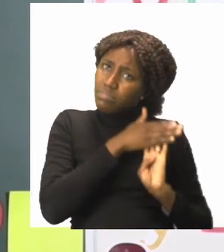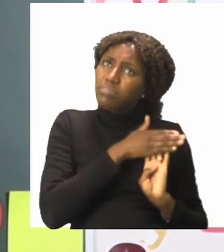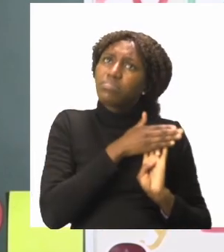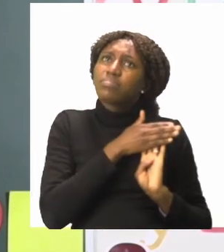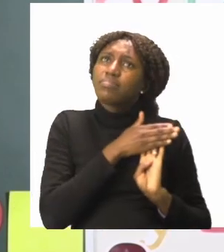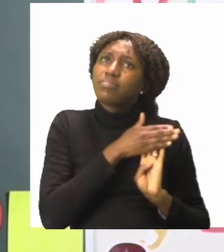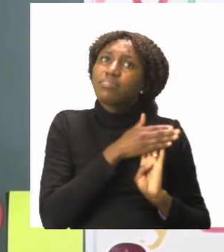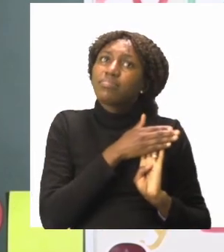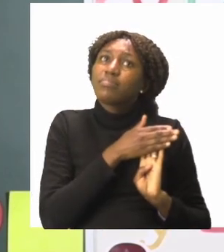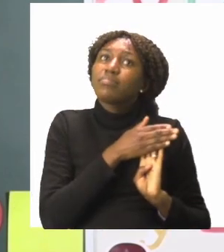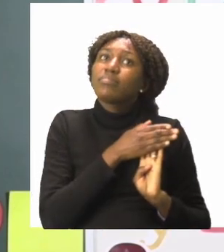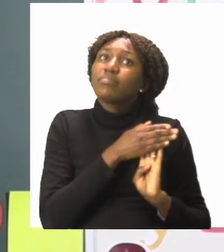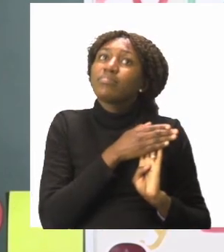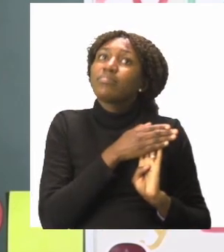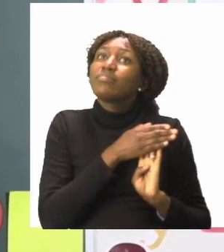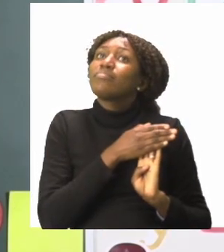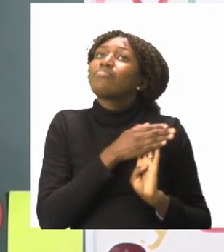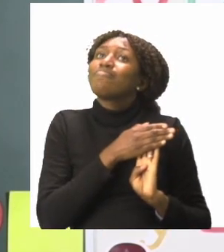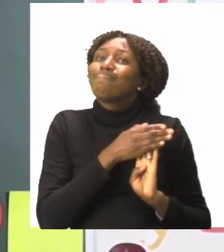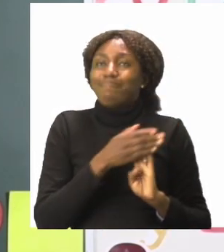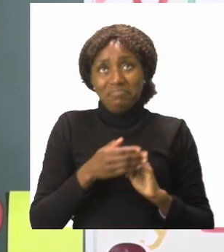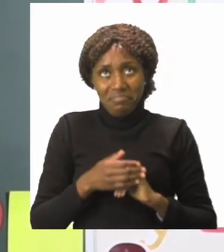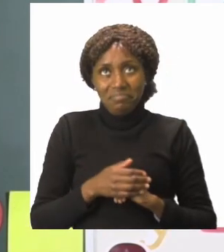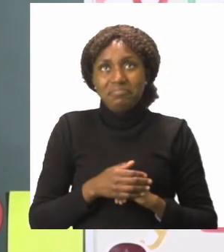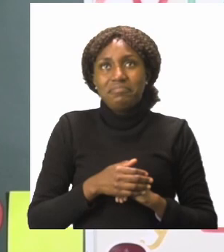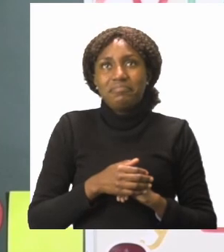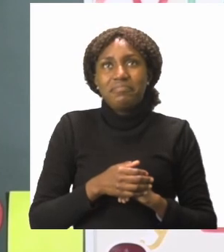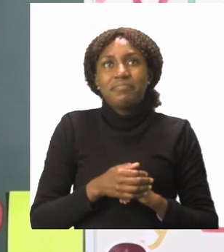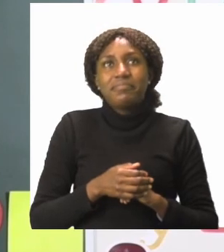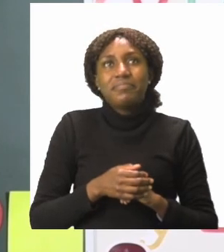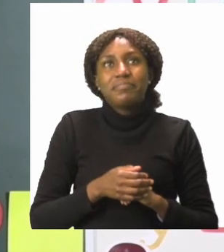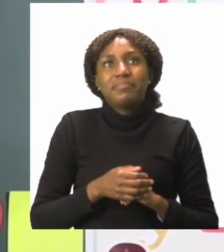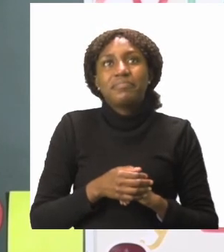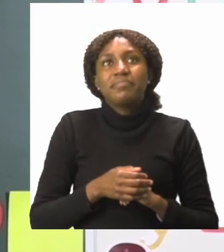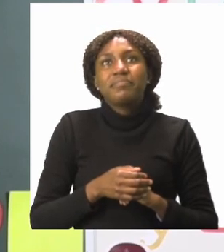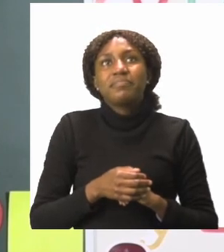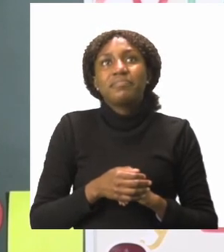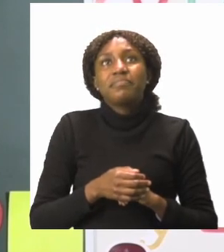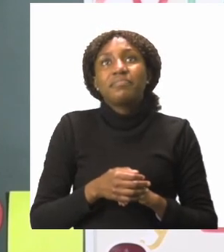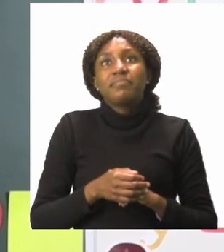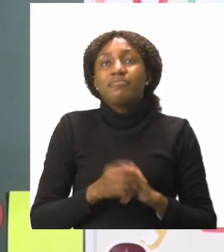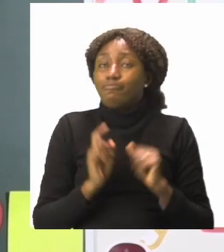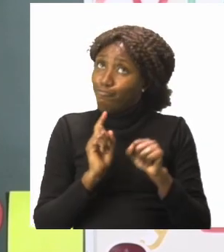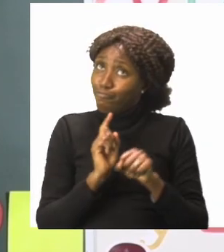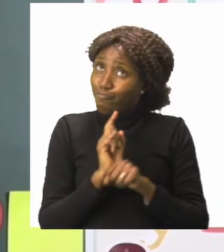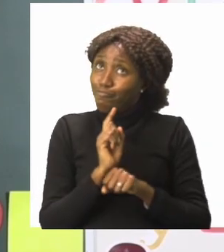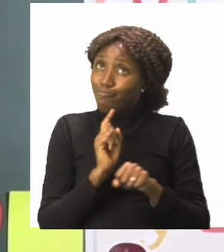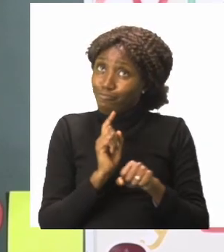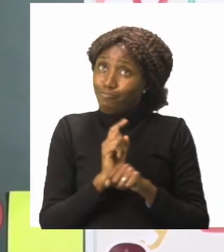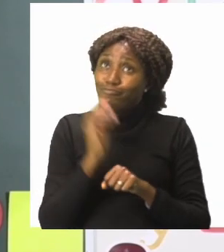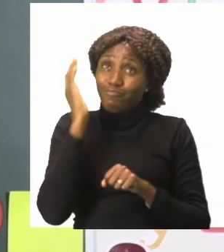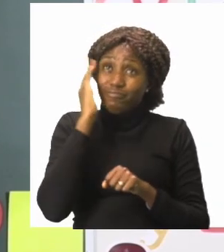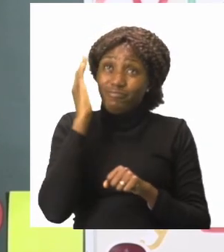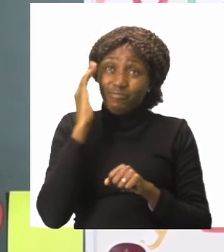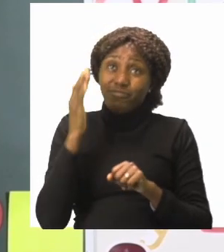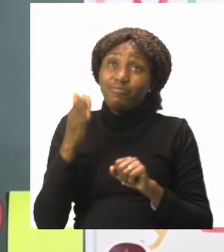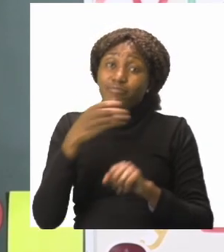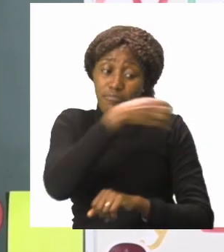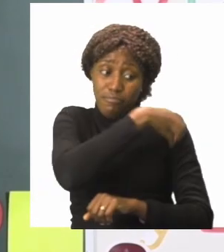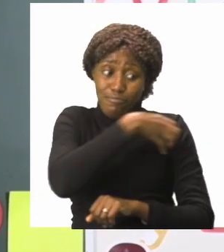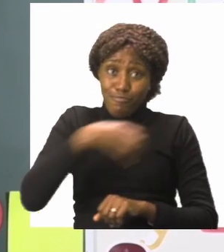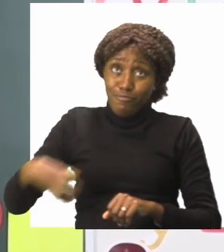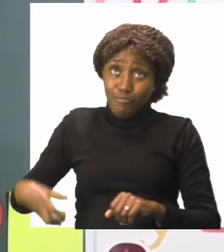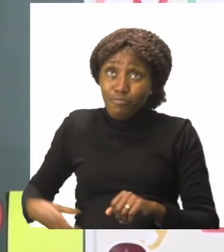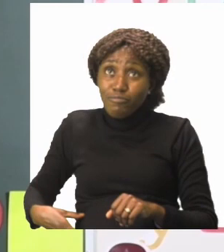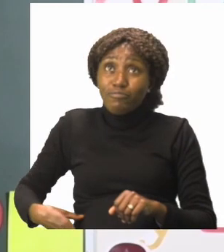that is because it's there to protect us. So the first thing we know about a seatbelt is that it